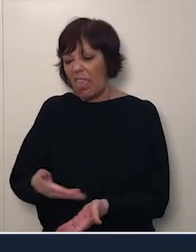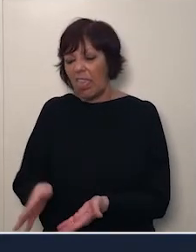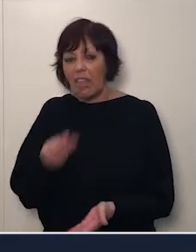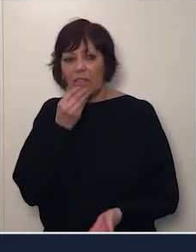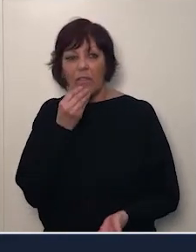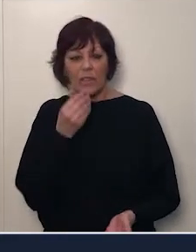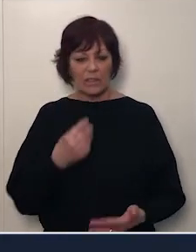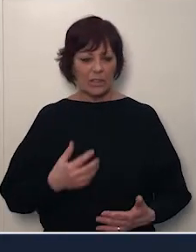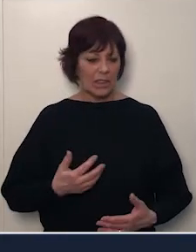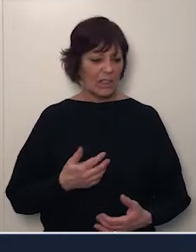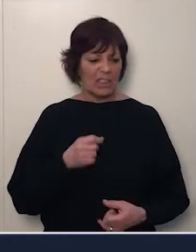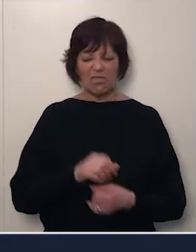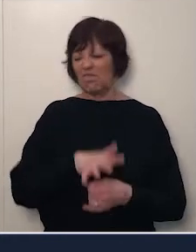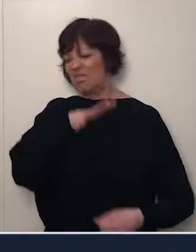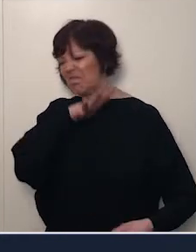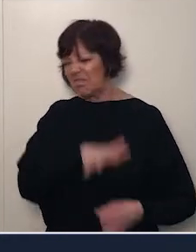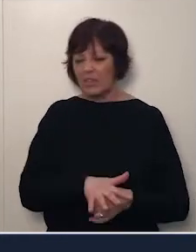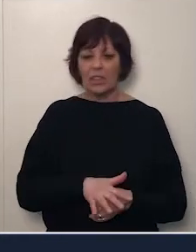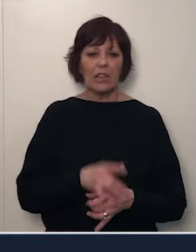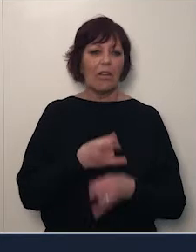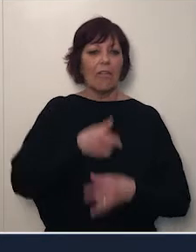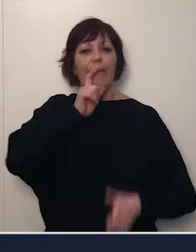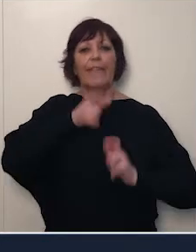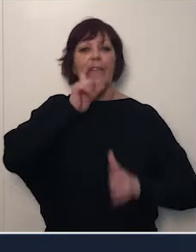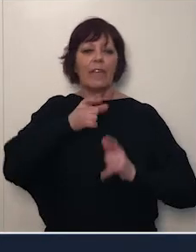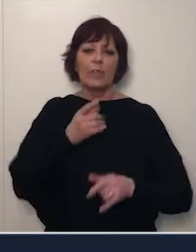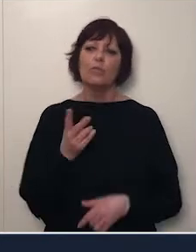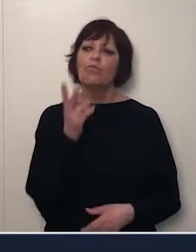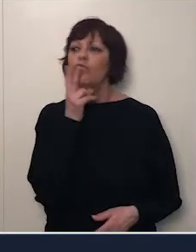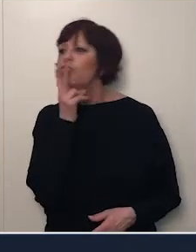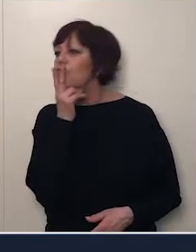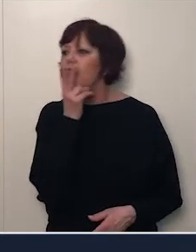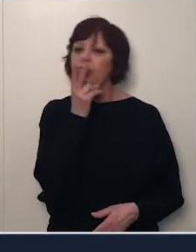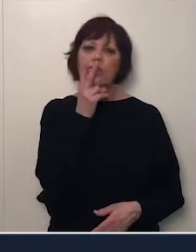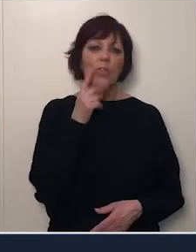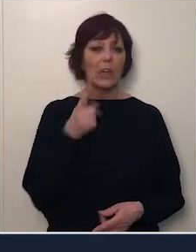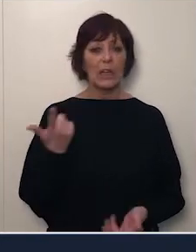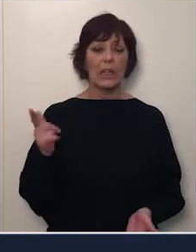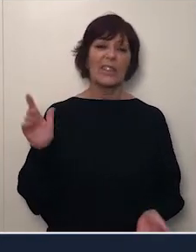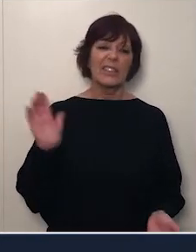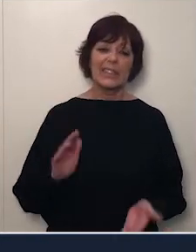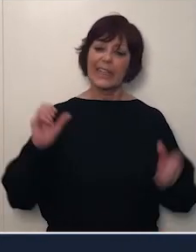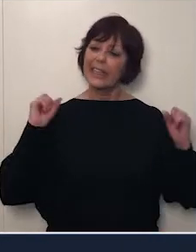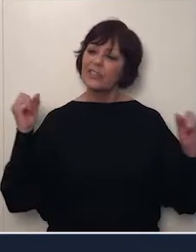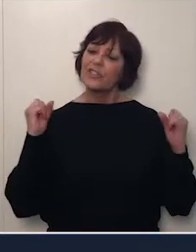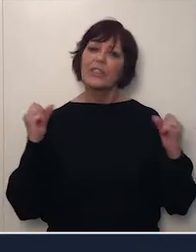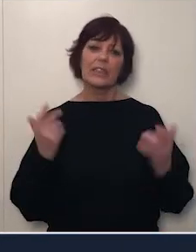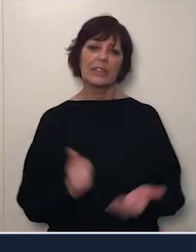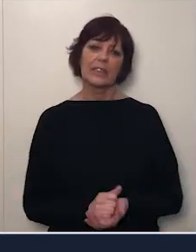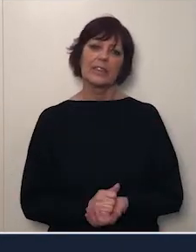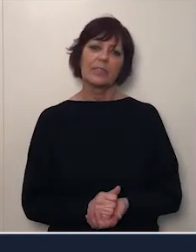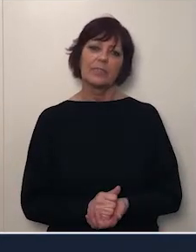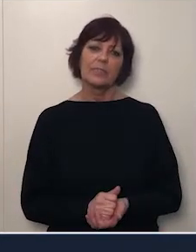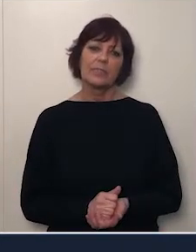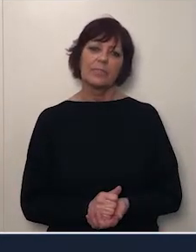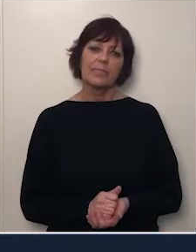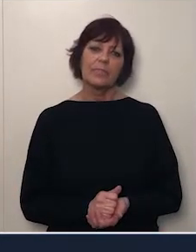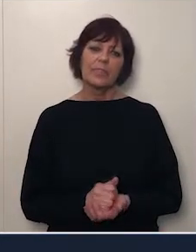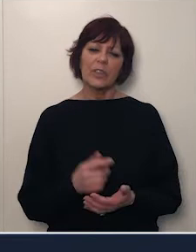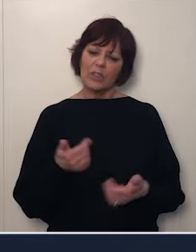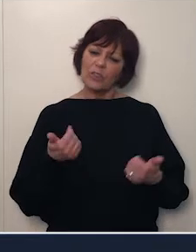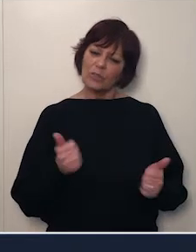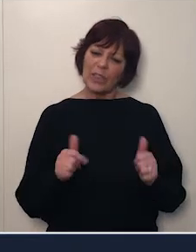undereating, angry outbursts, drug or alcohol misuse, tobacco use, or a decrease in